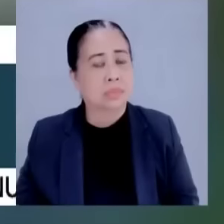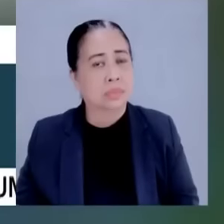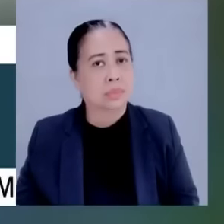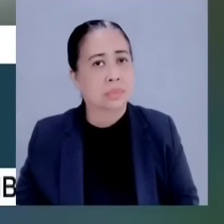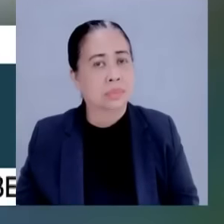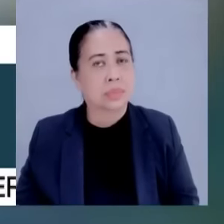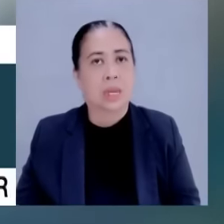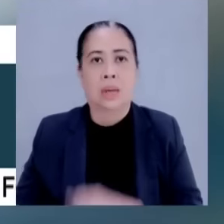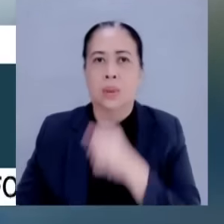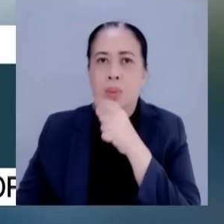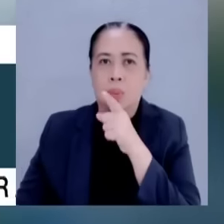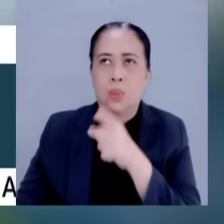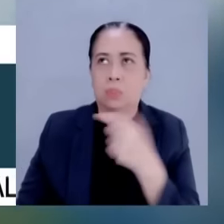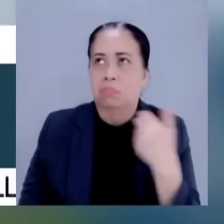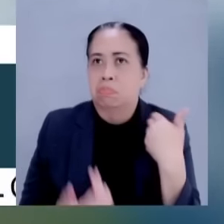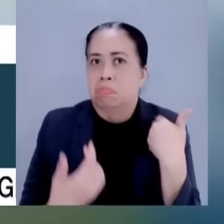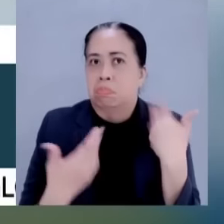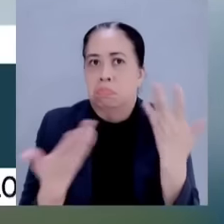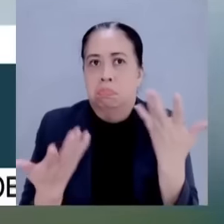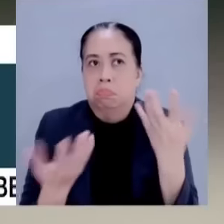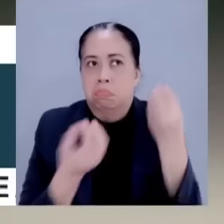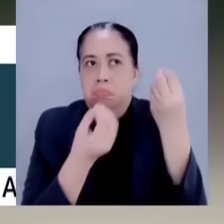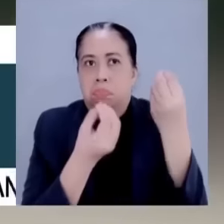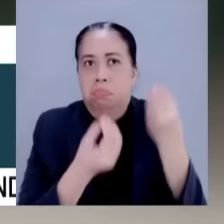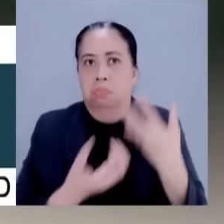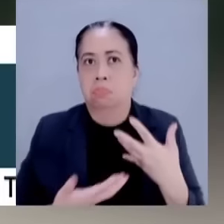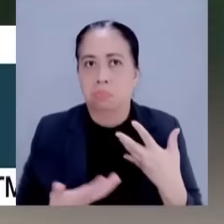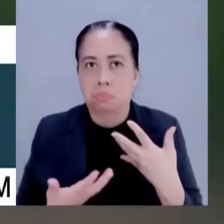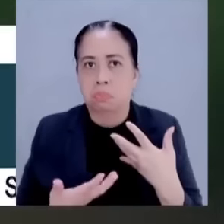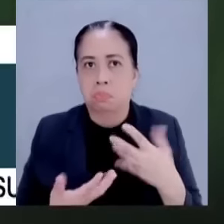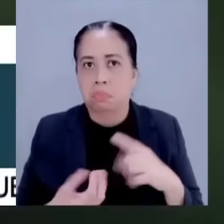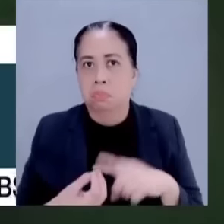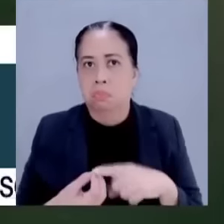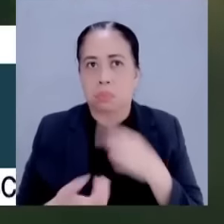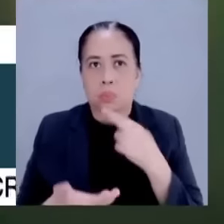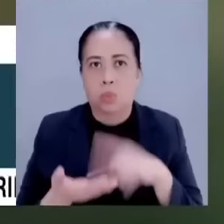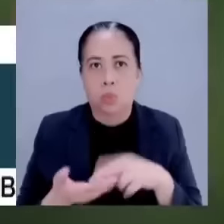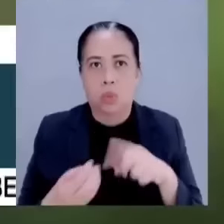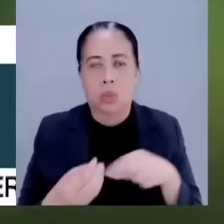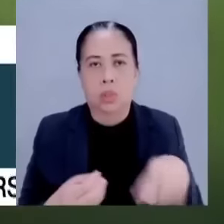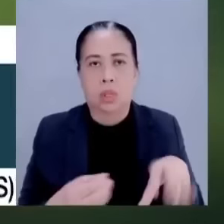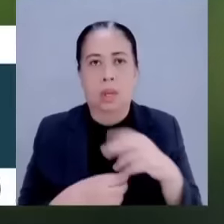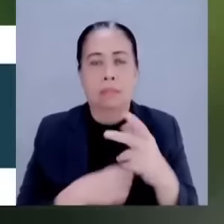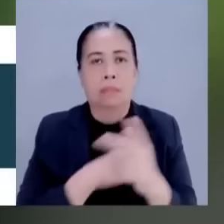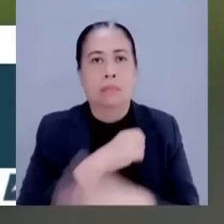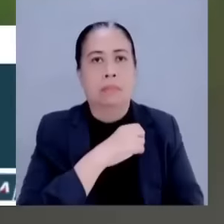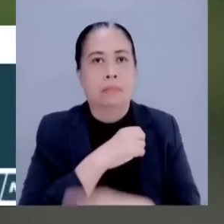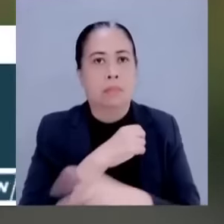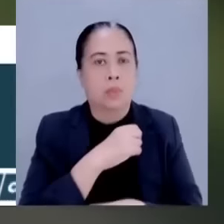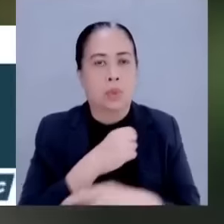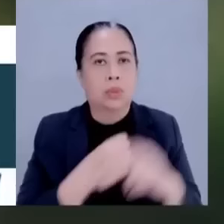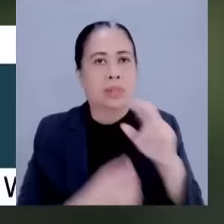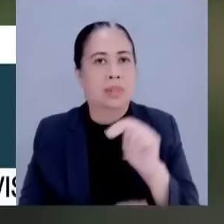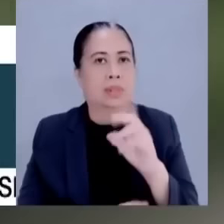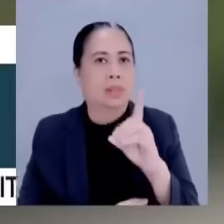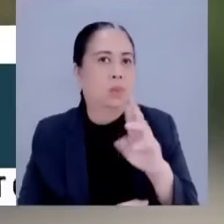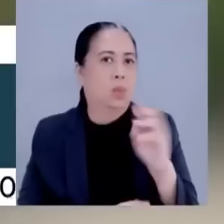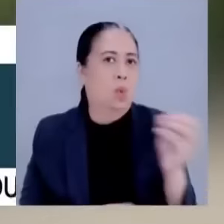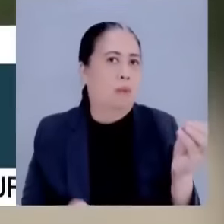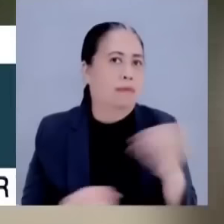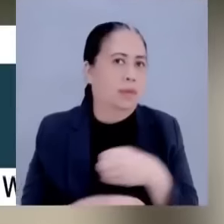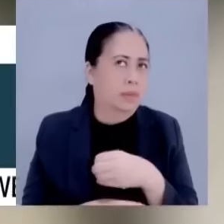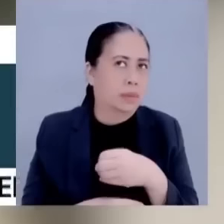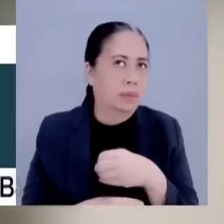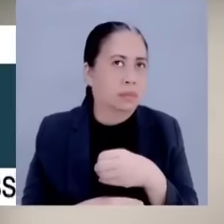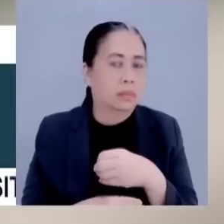Actually, Carmina, we don't have received a report yet from the Cagayan Provincial Disaster Reduction Office. Mm-mm.